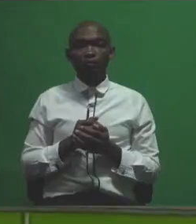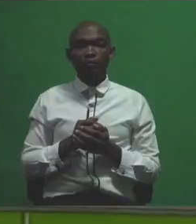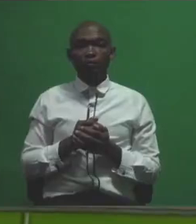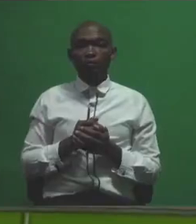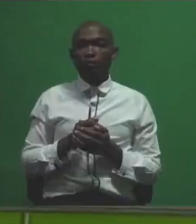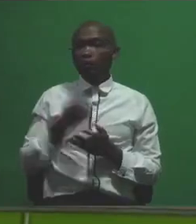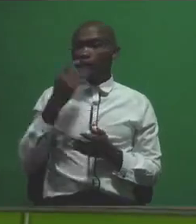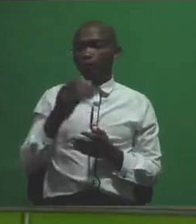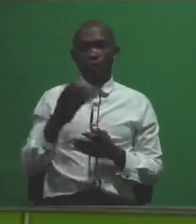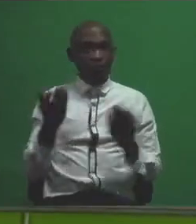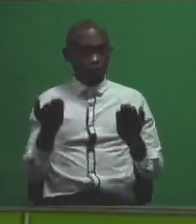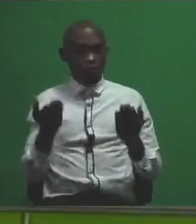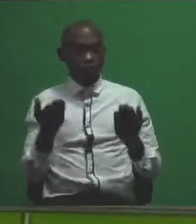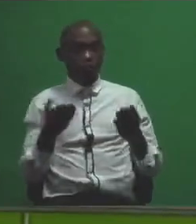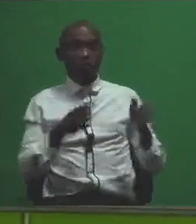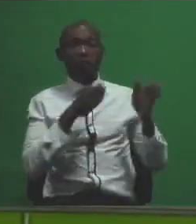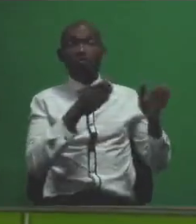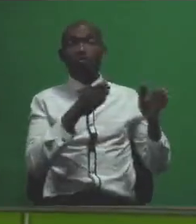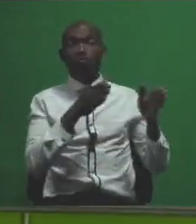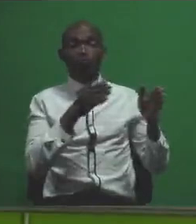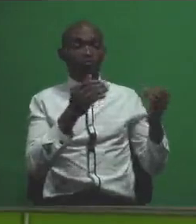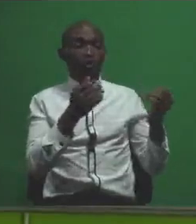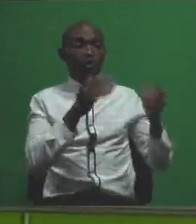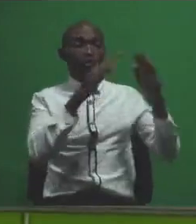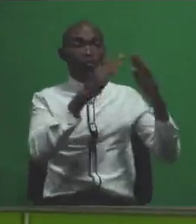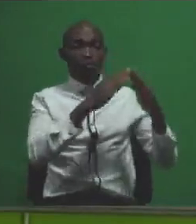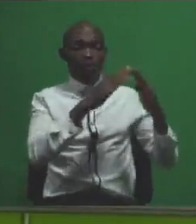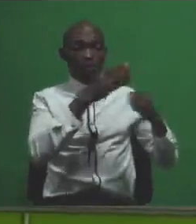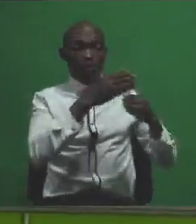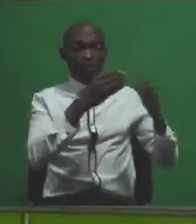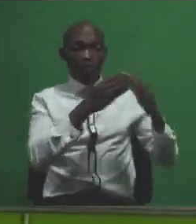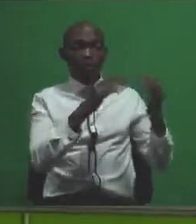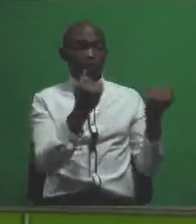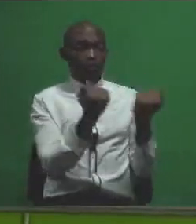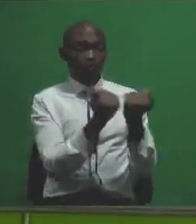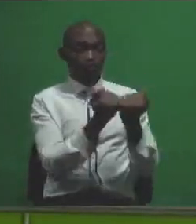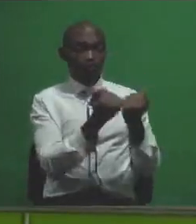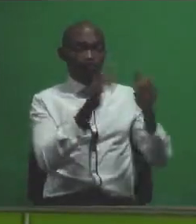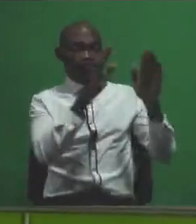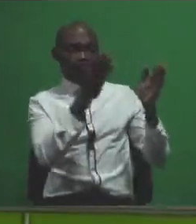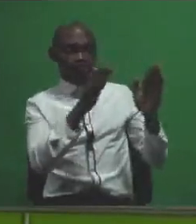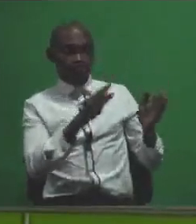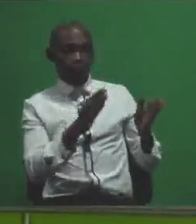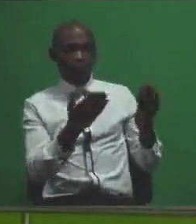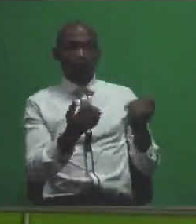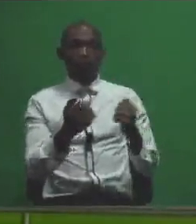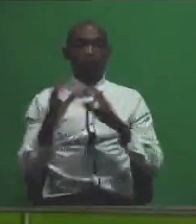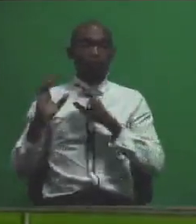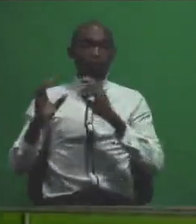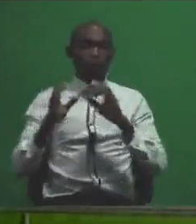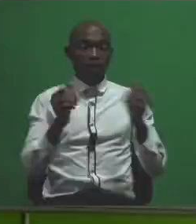equipped for carrying out experiment, there are different kind of experiment. Now,